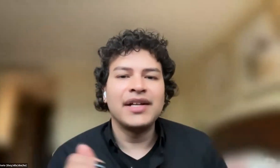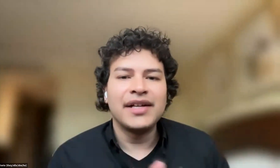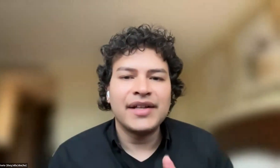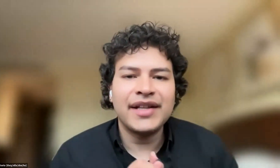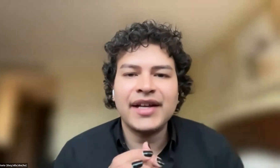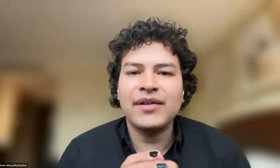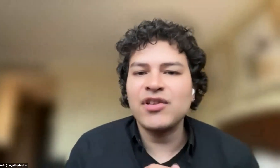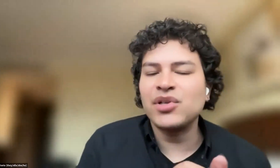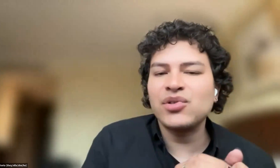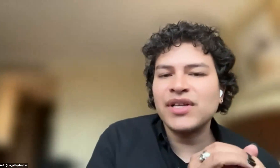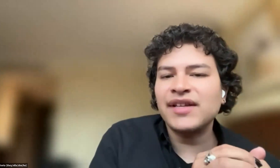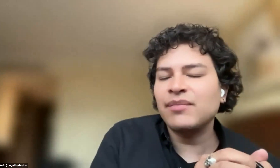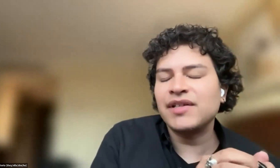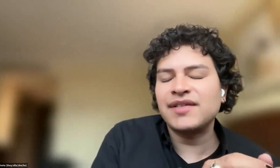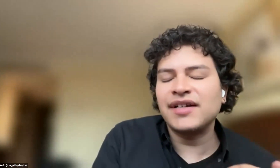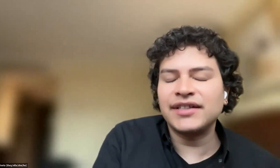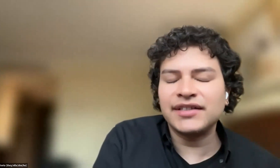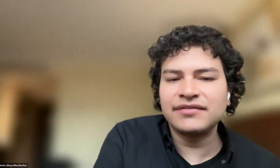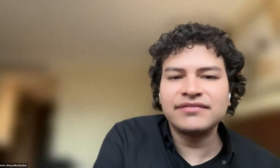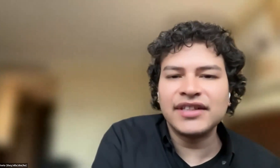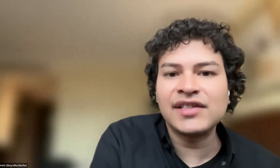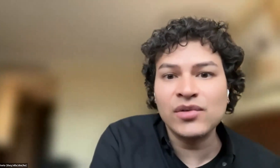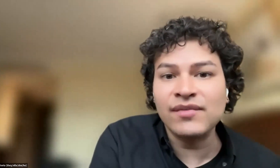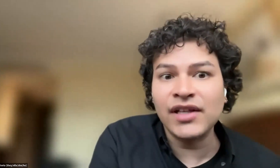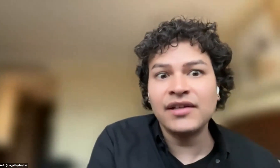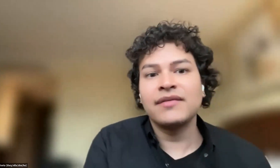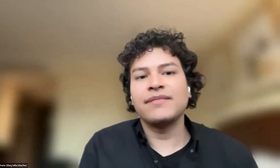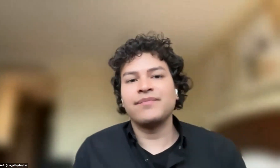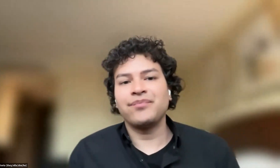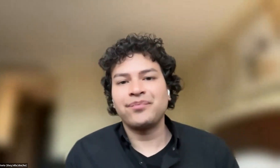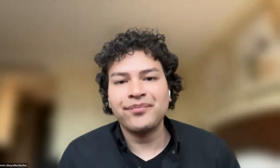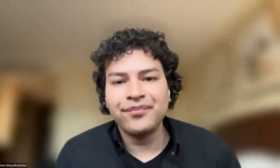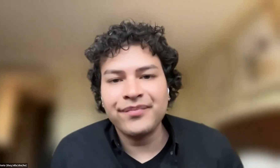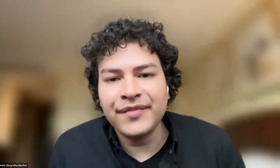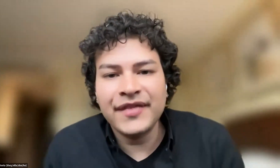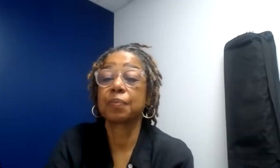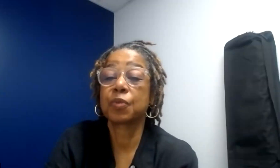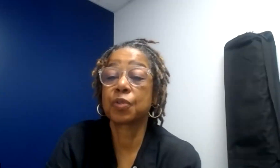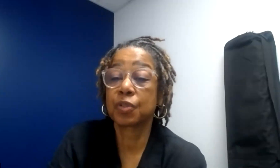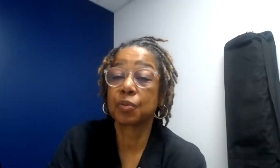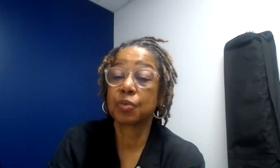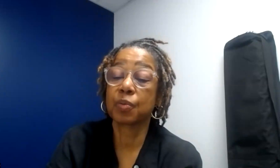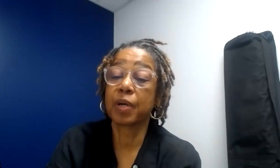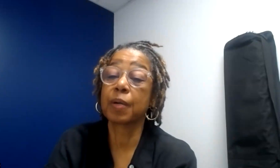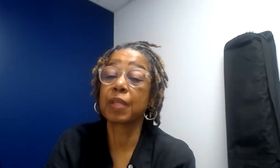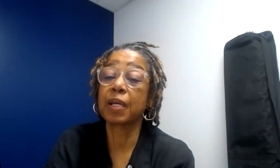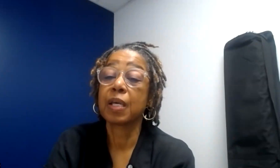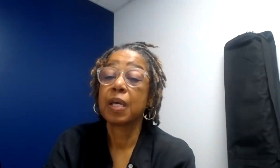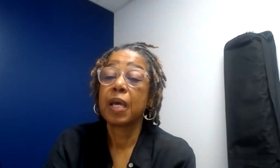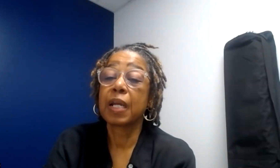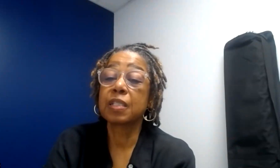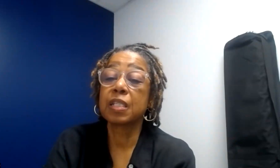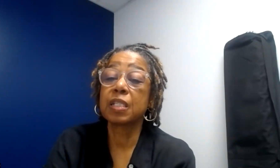a respiratory thing, but it's not exclusively. Yeah, you're right about